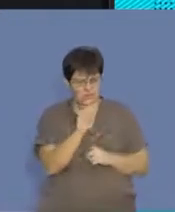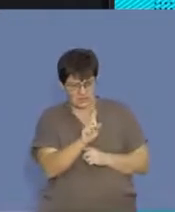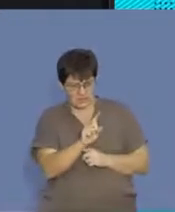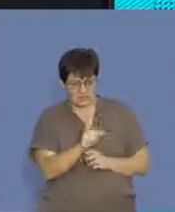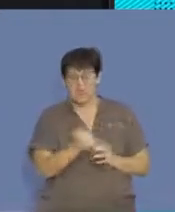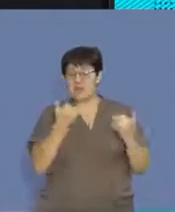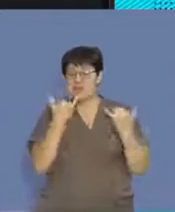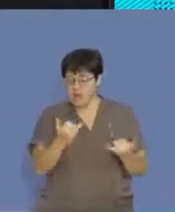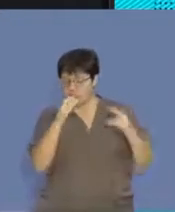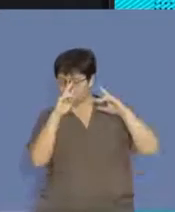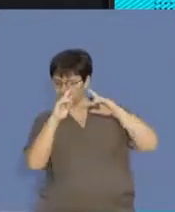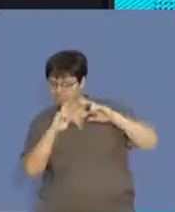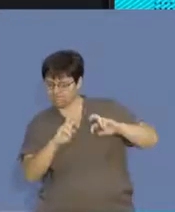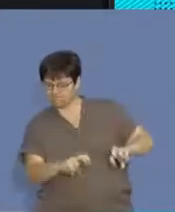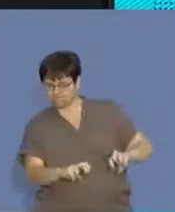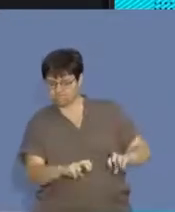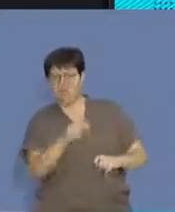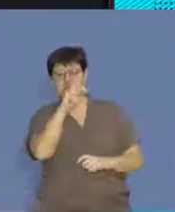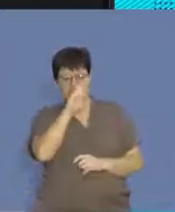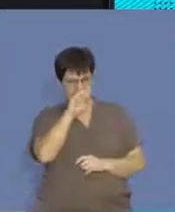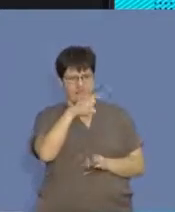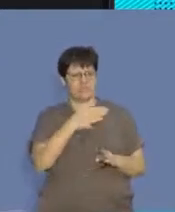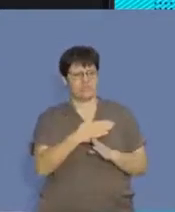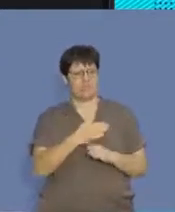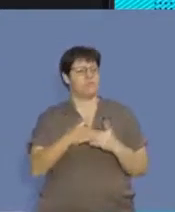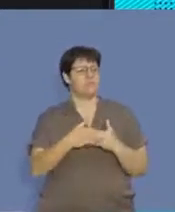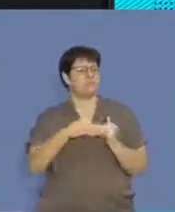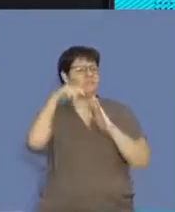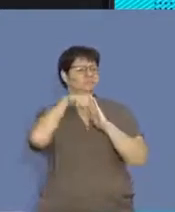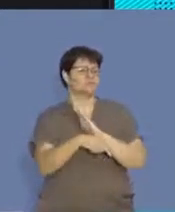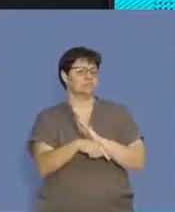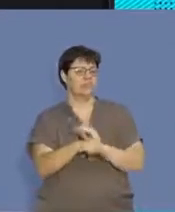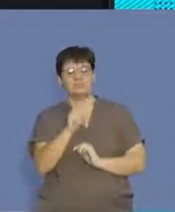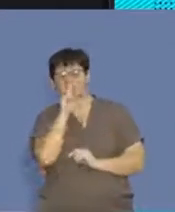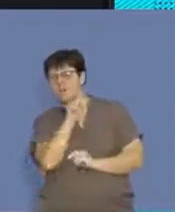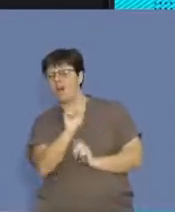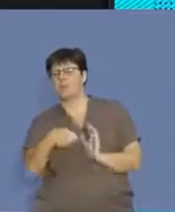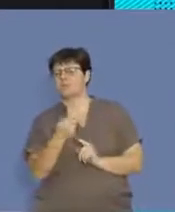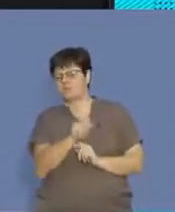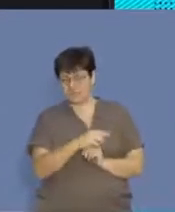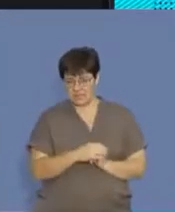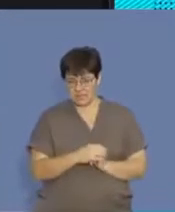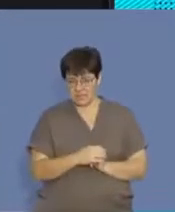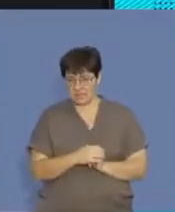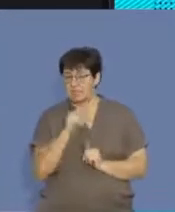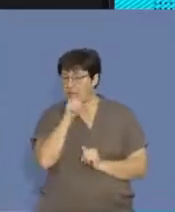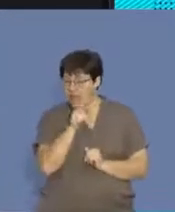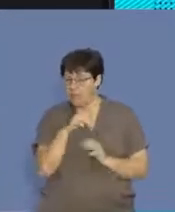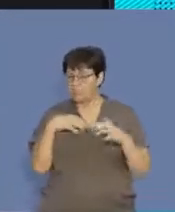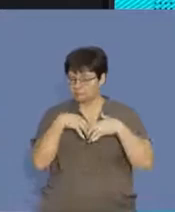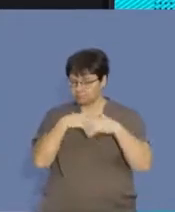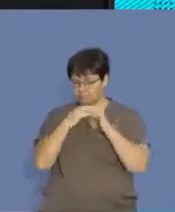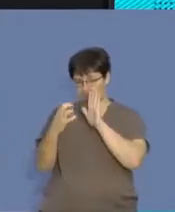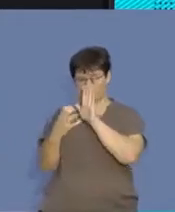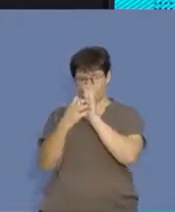and explore the actual linear function further and see what it is all about and see how do we draw this.